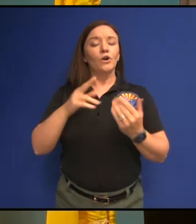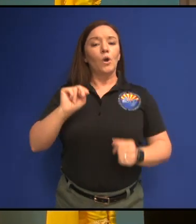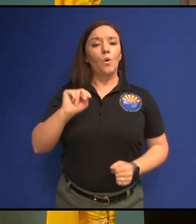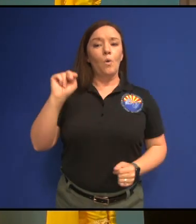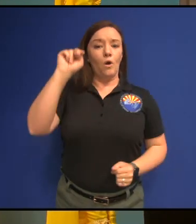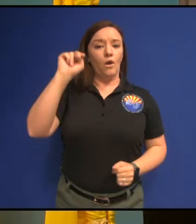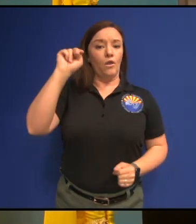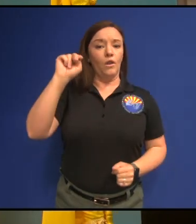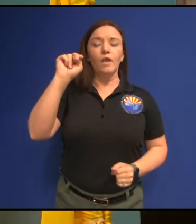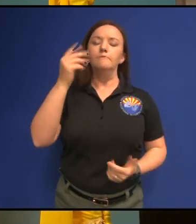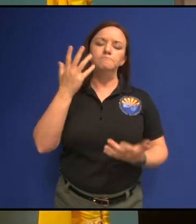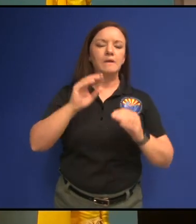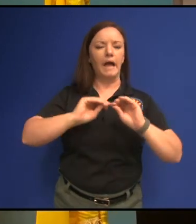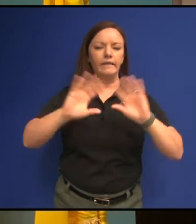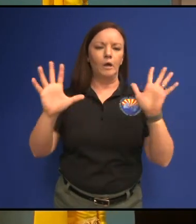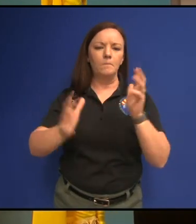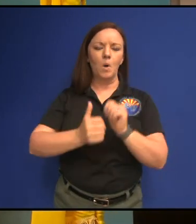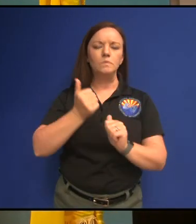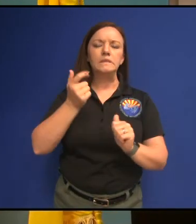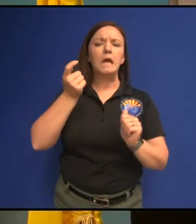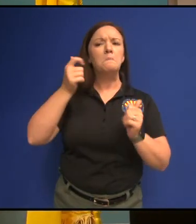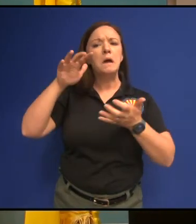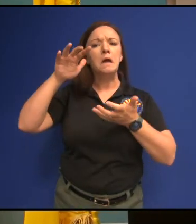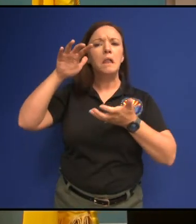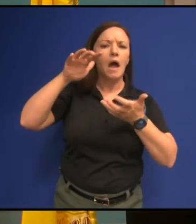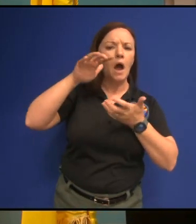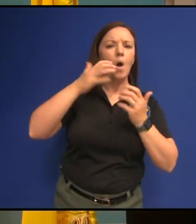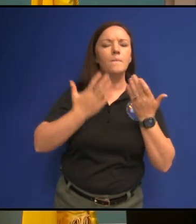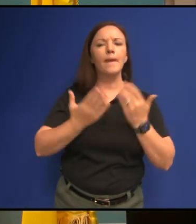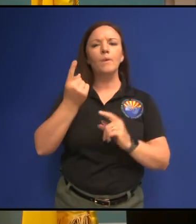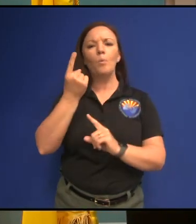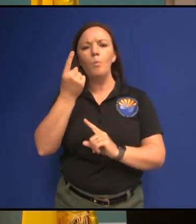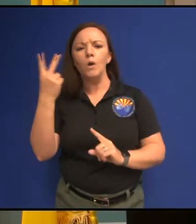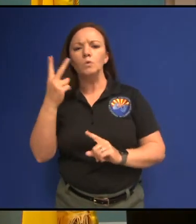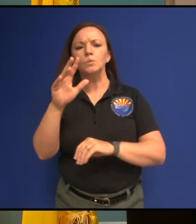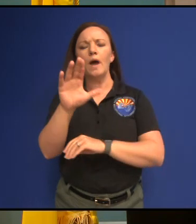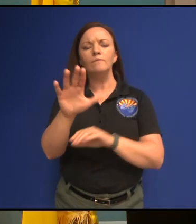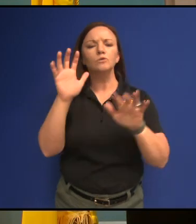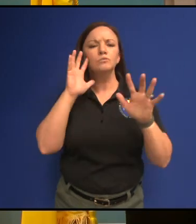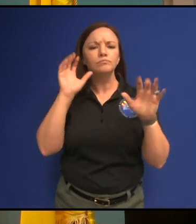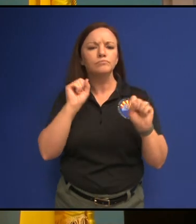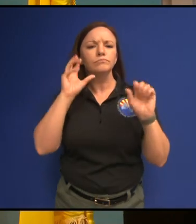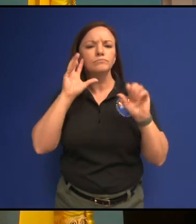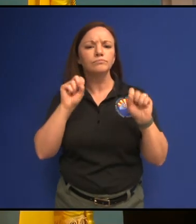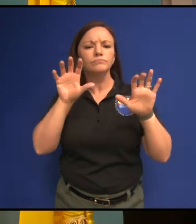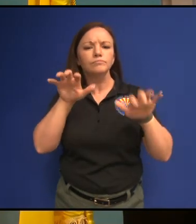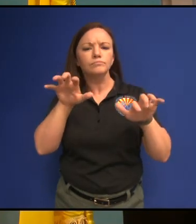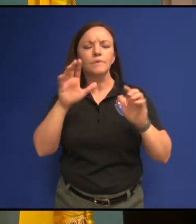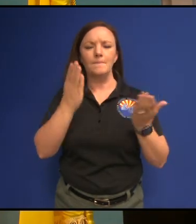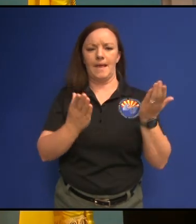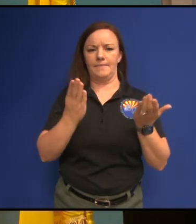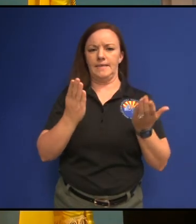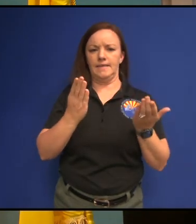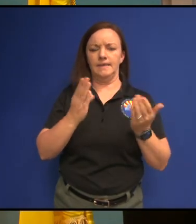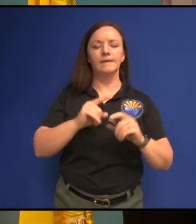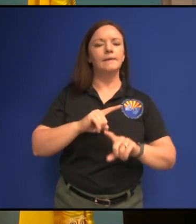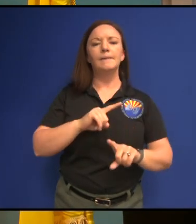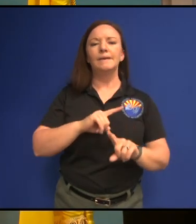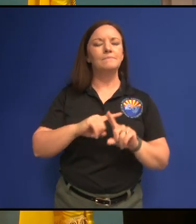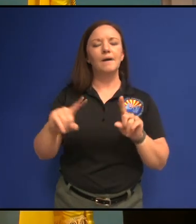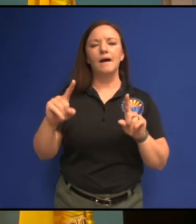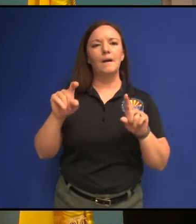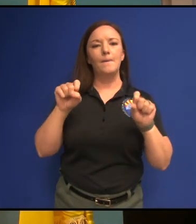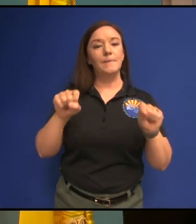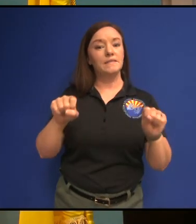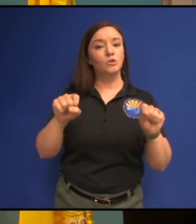we'll have a few clouds, maybe 1 or 2 afternoon thunderstorms pop up, but